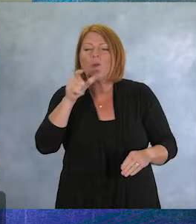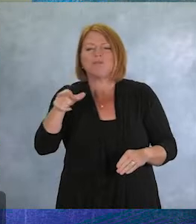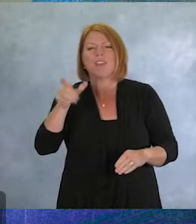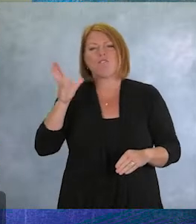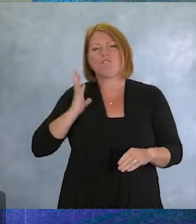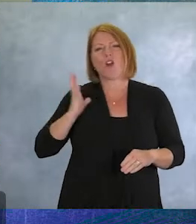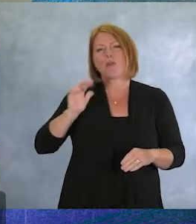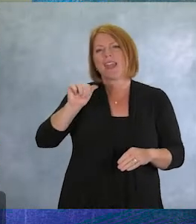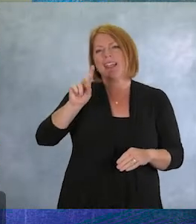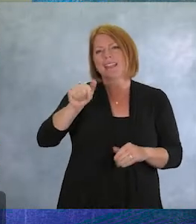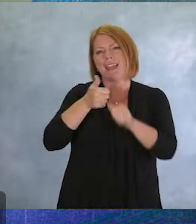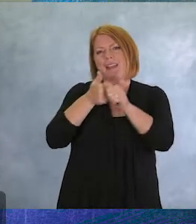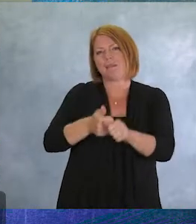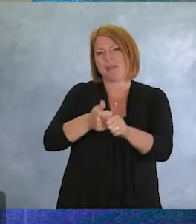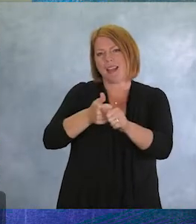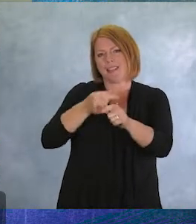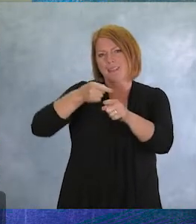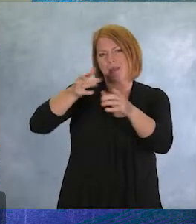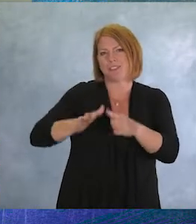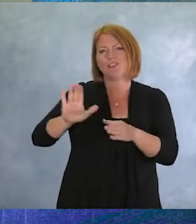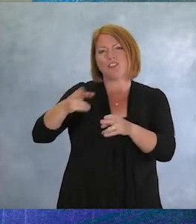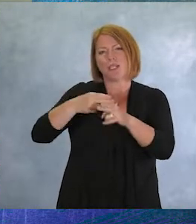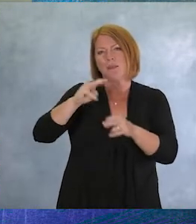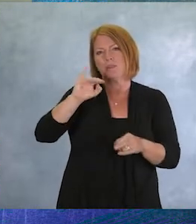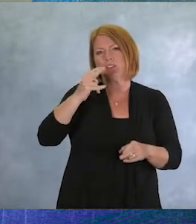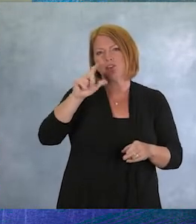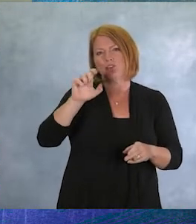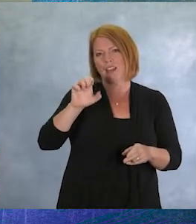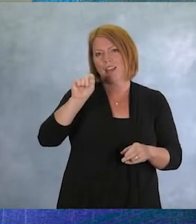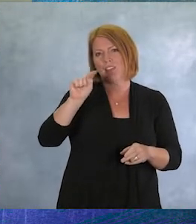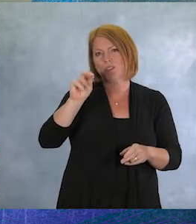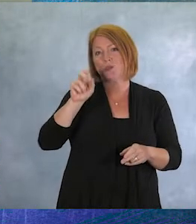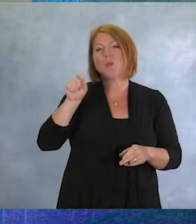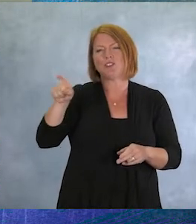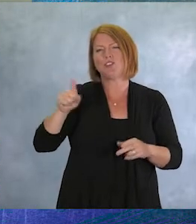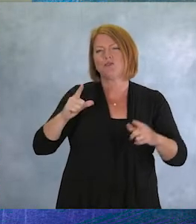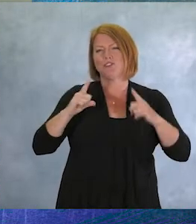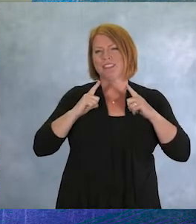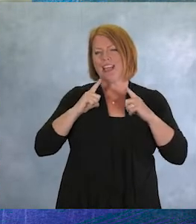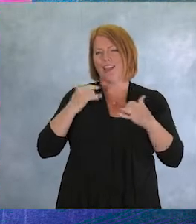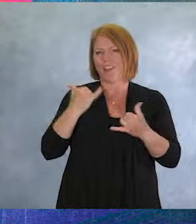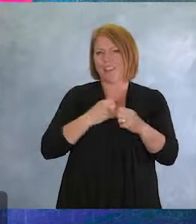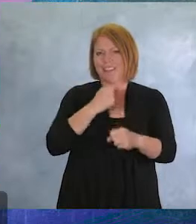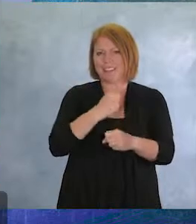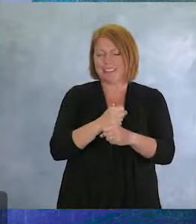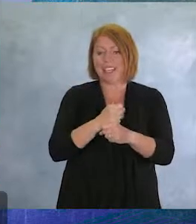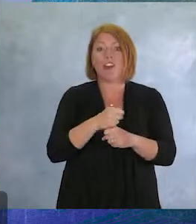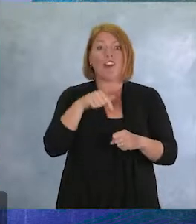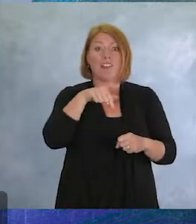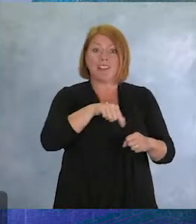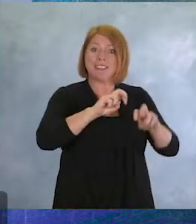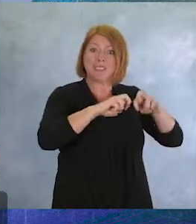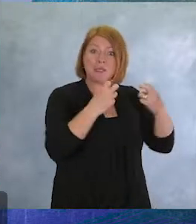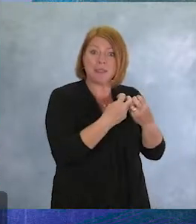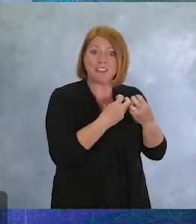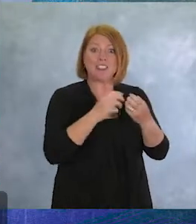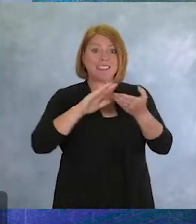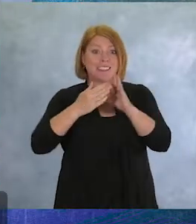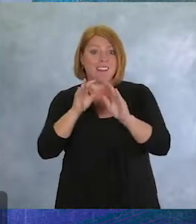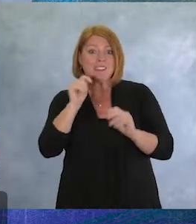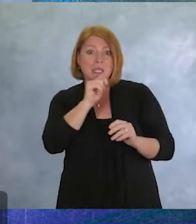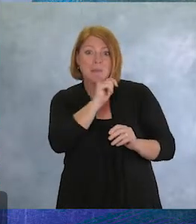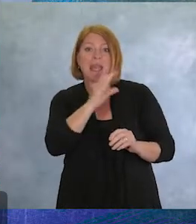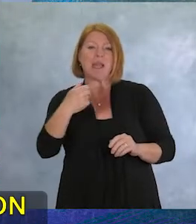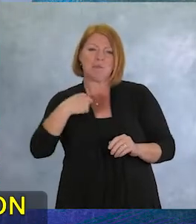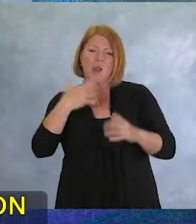specialist, Michelle Stokes, who retired this last year. The Commission on Disability Concerns, City of Tempe staff, and I